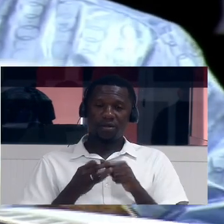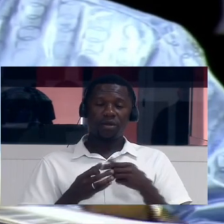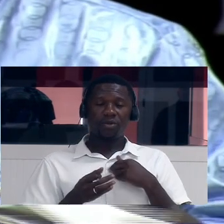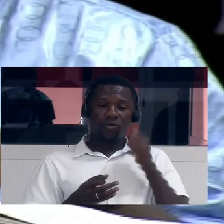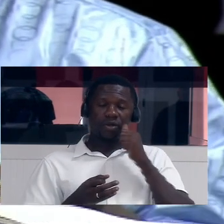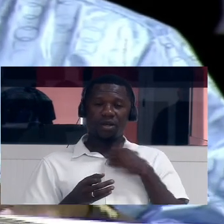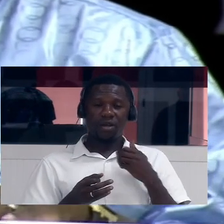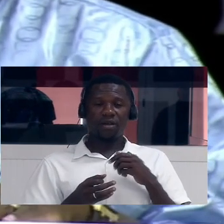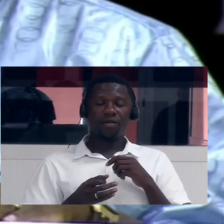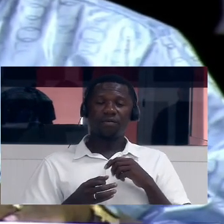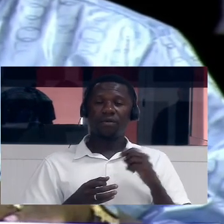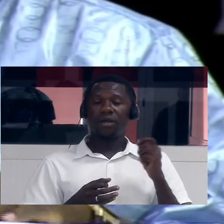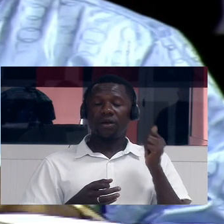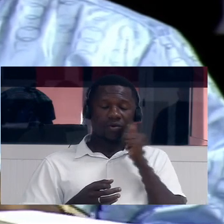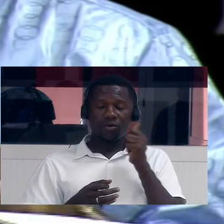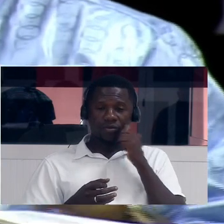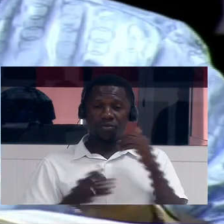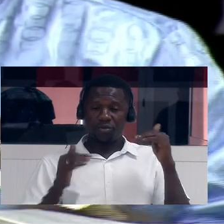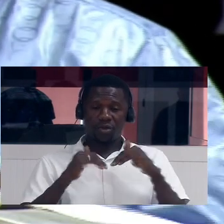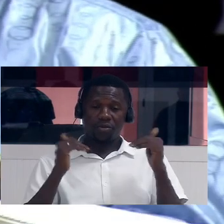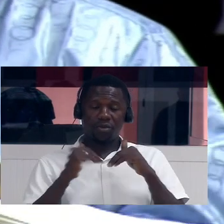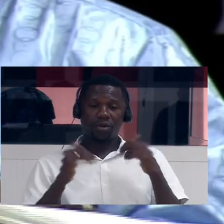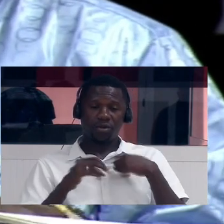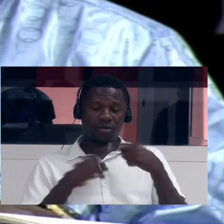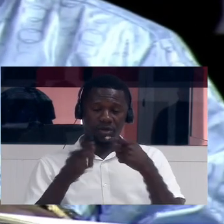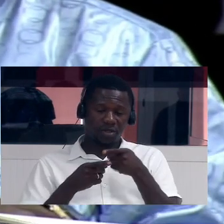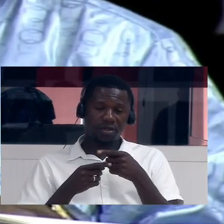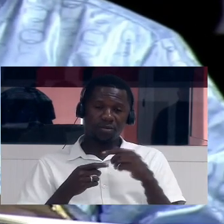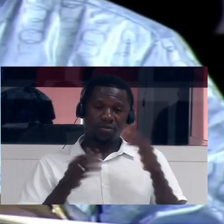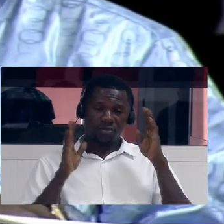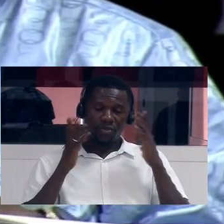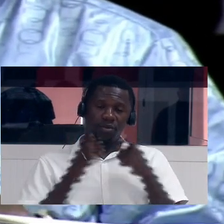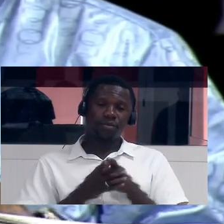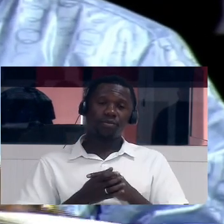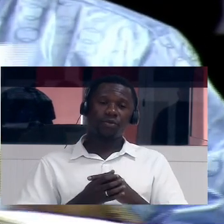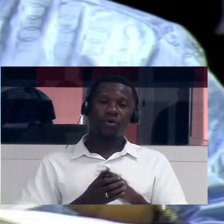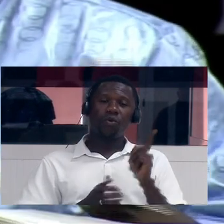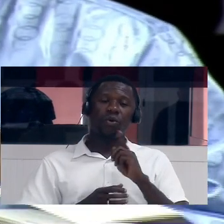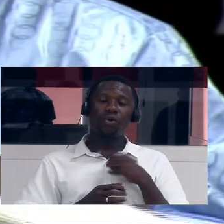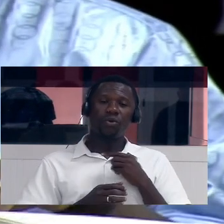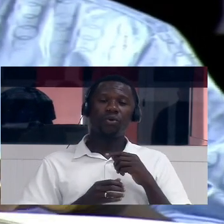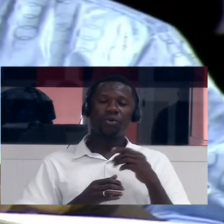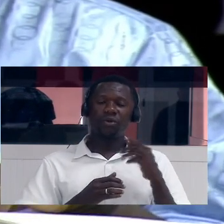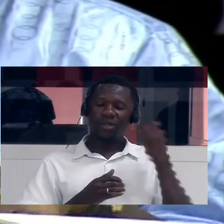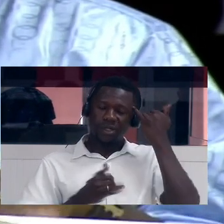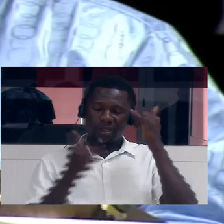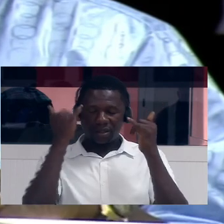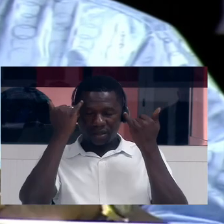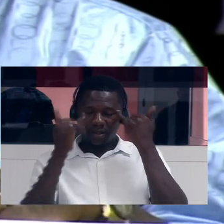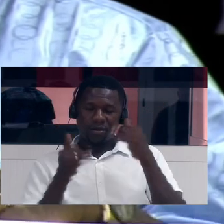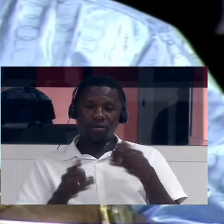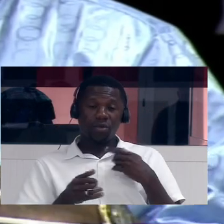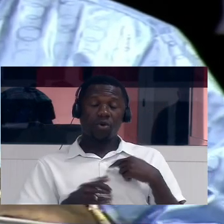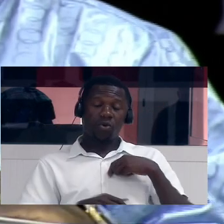I used to have regular meetings with them on this matter. And what were your conclusions? My own instructions were that if it is